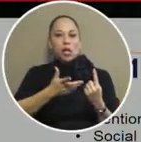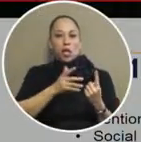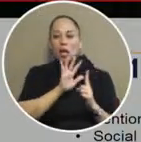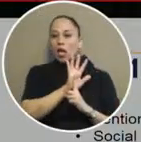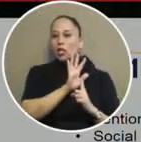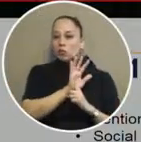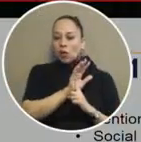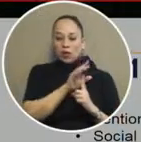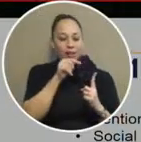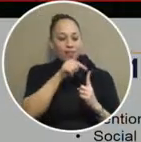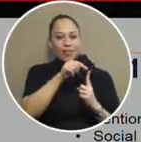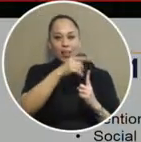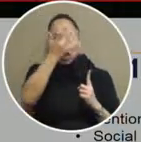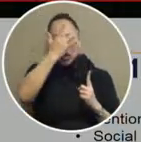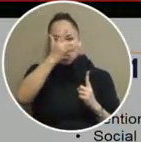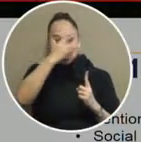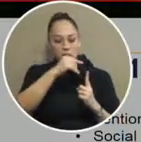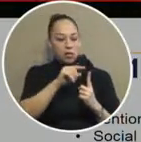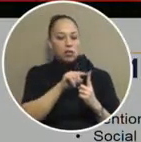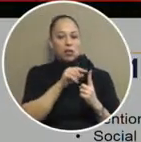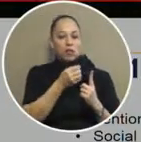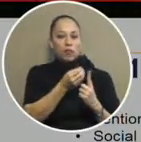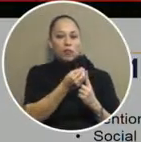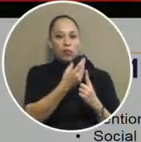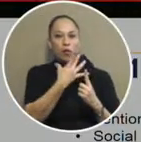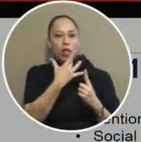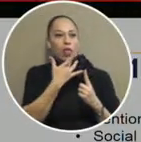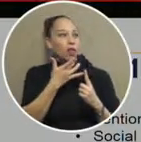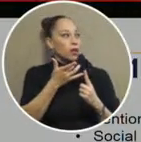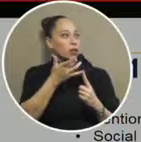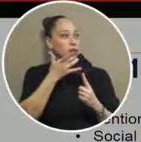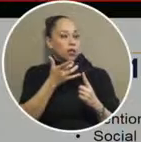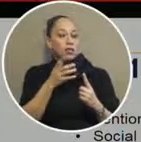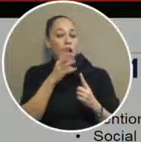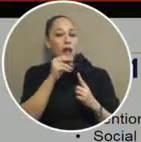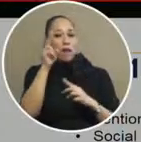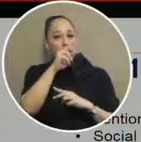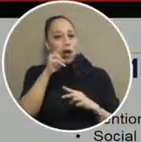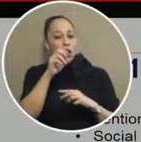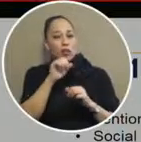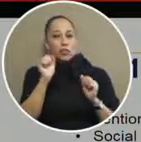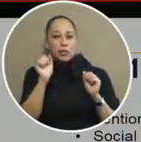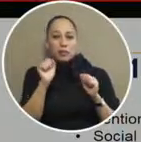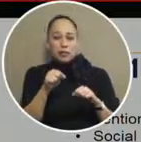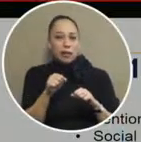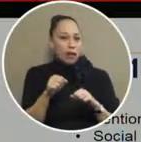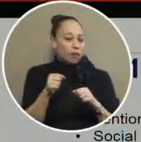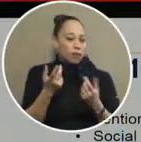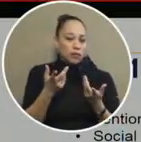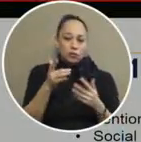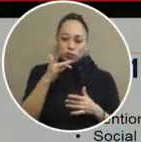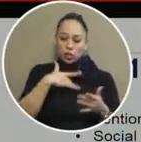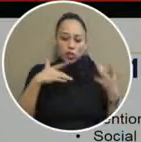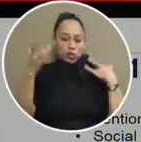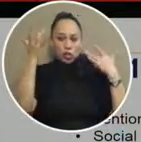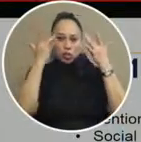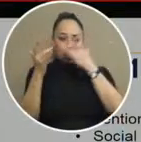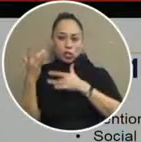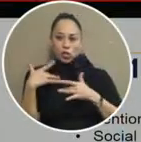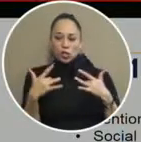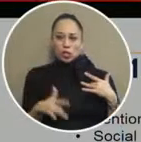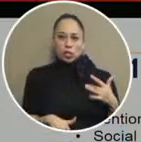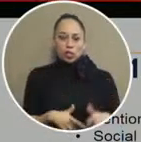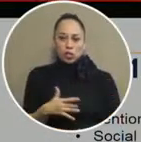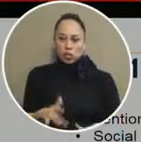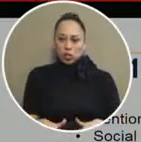our respiratory secretions that might be infected. And virus can be found in many of us, even before we